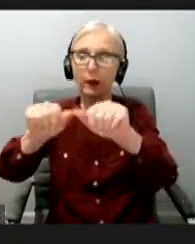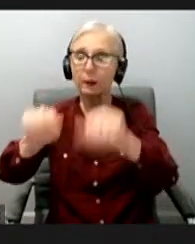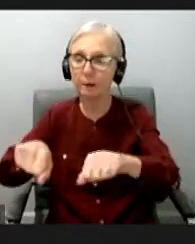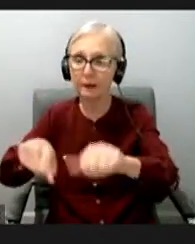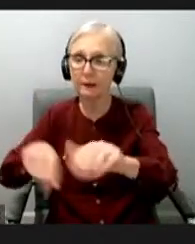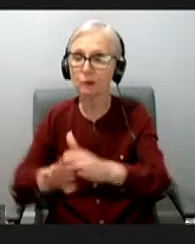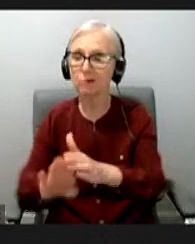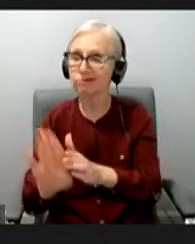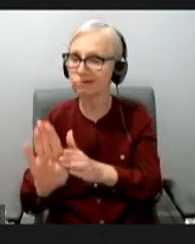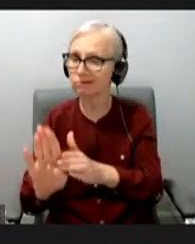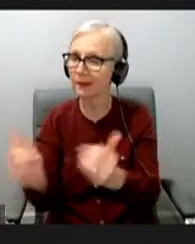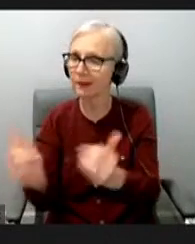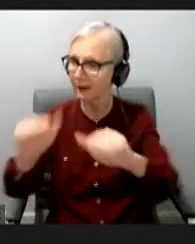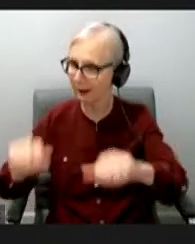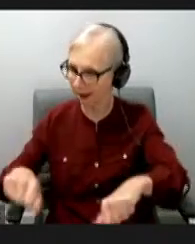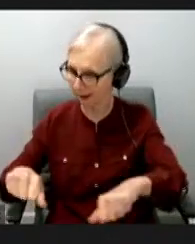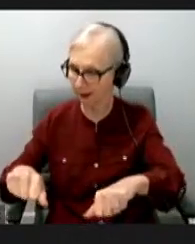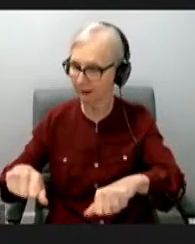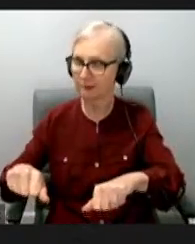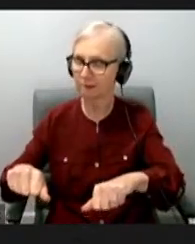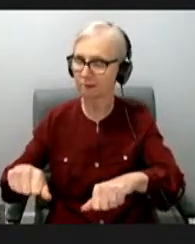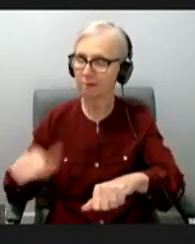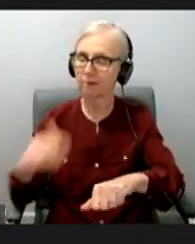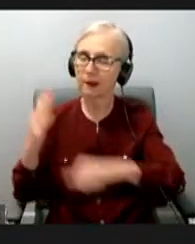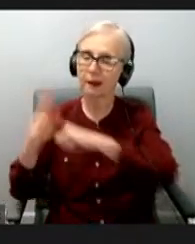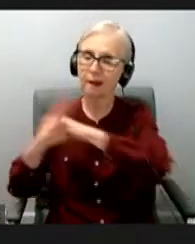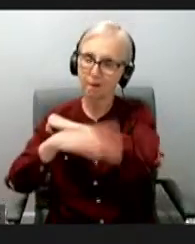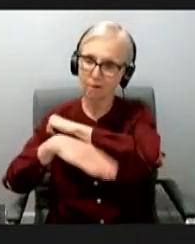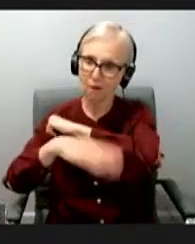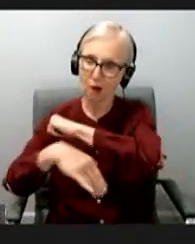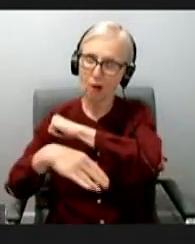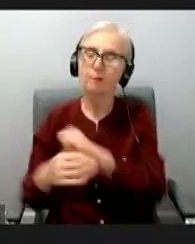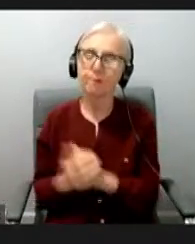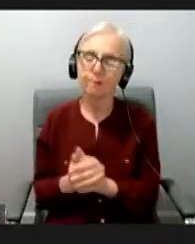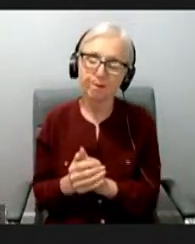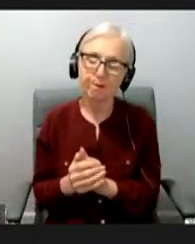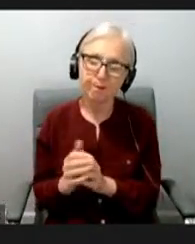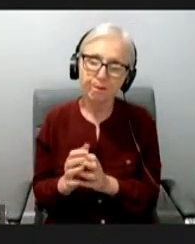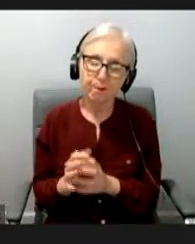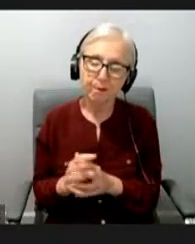increase in cases as we move further into the fall. Next slide, please.